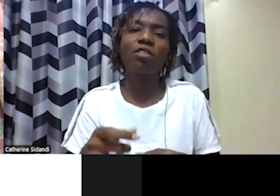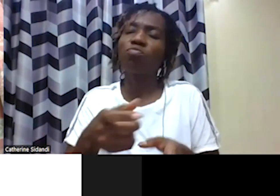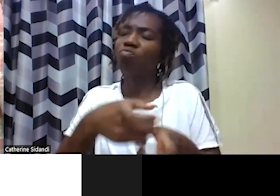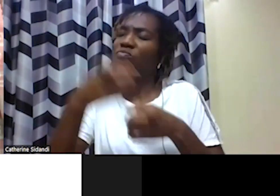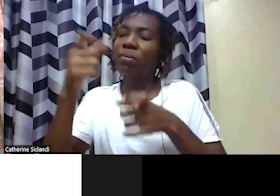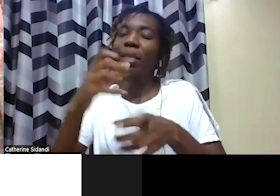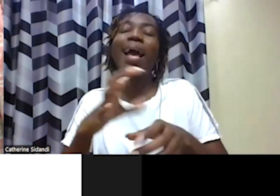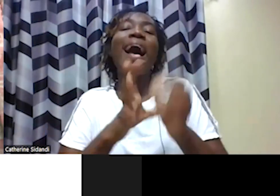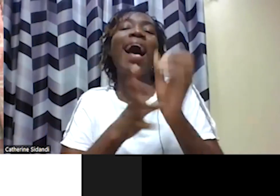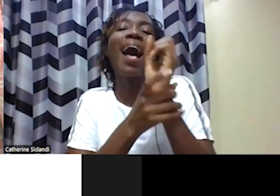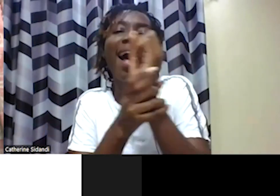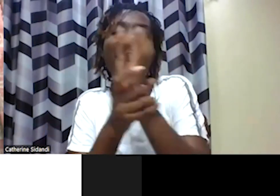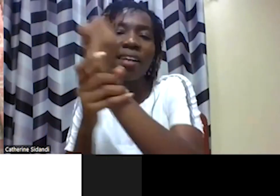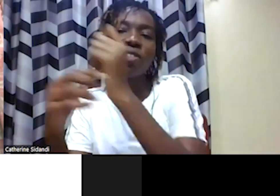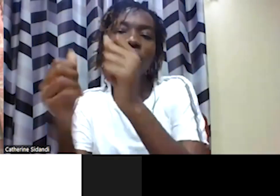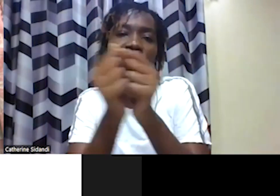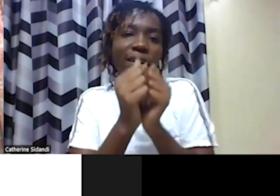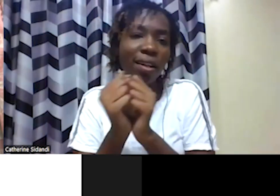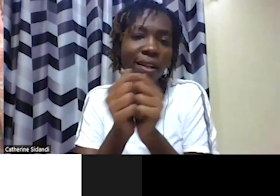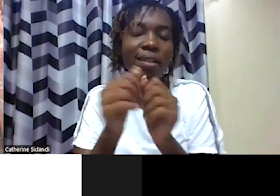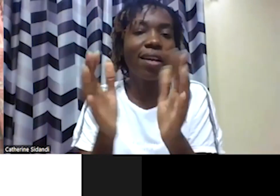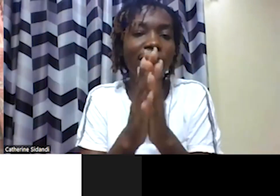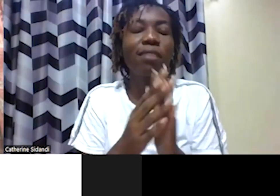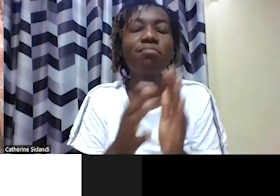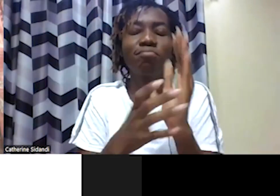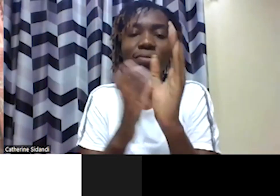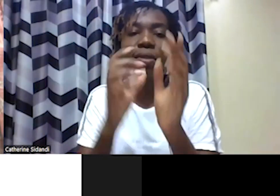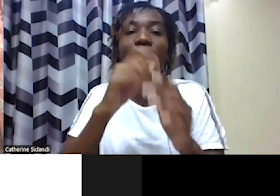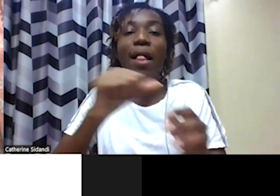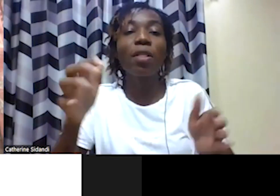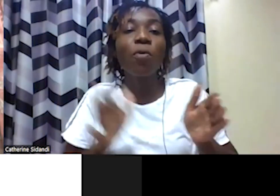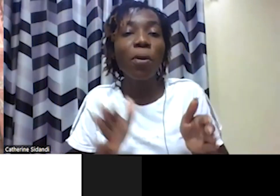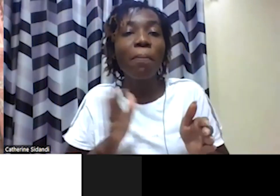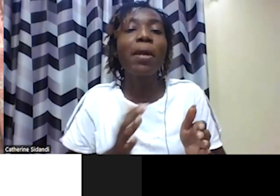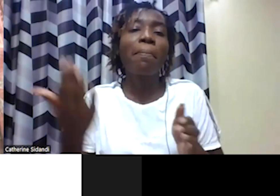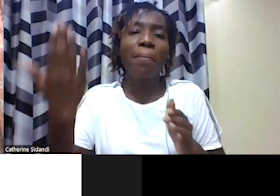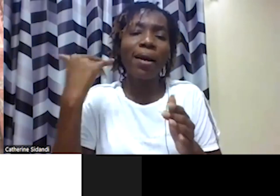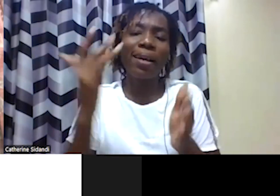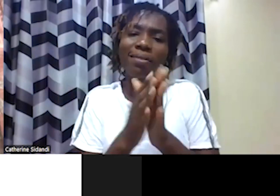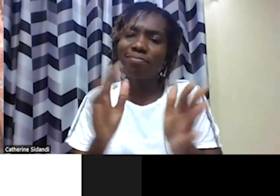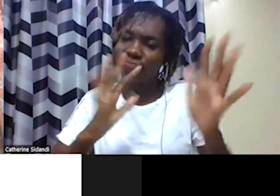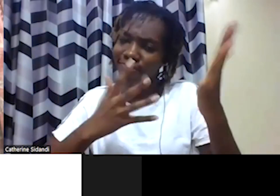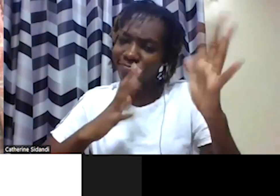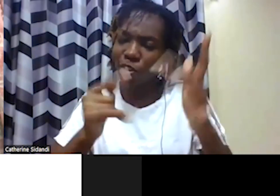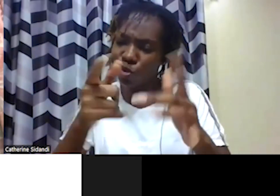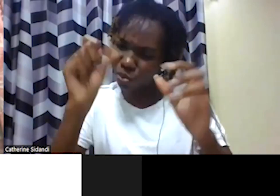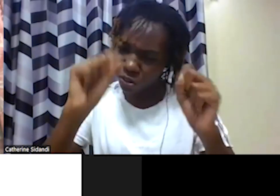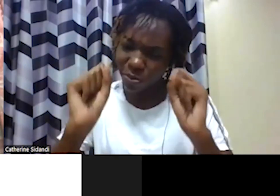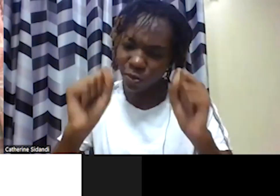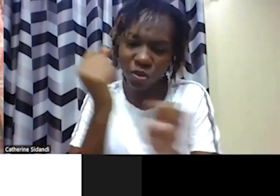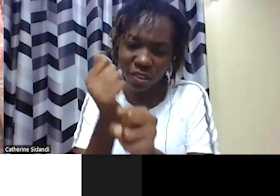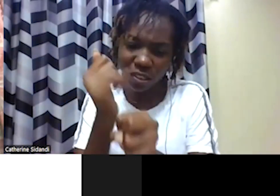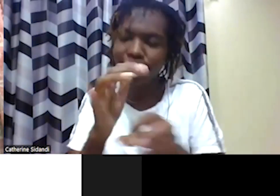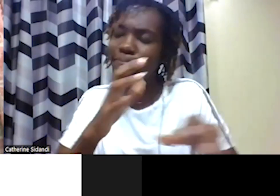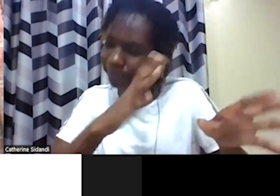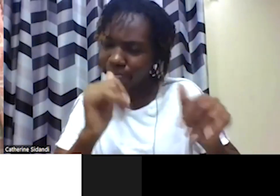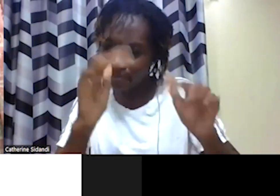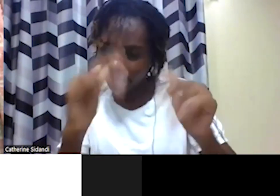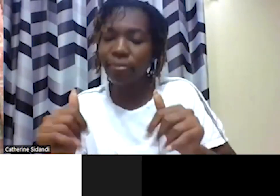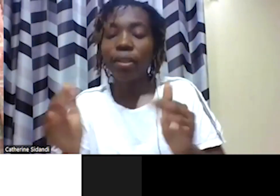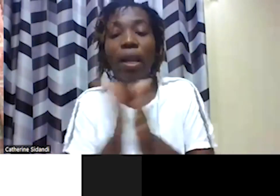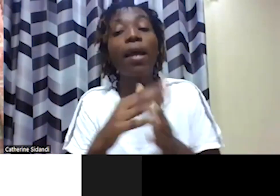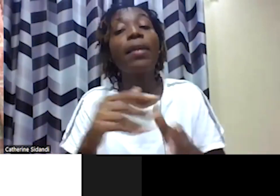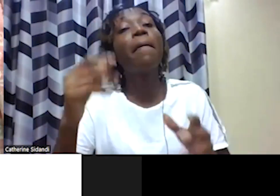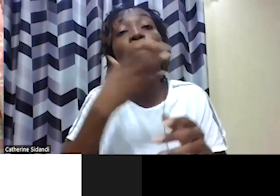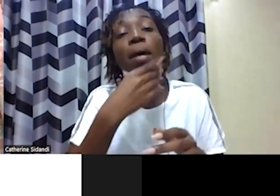behind and hold their hands of those other women behind us and tell them, you can do it, just come. And in the process, and the men